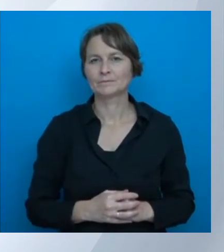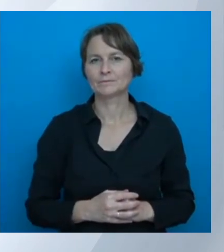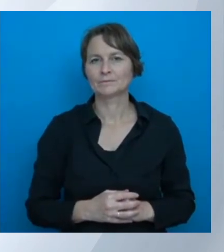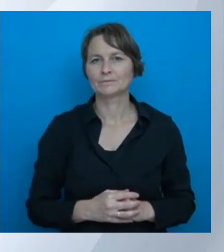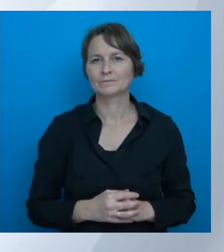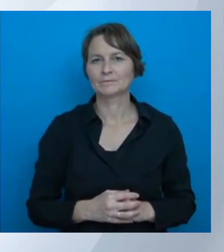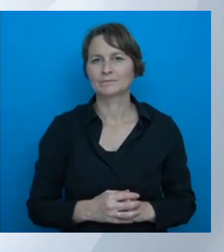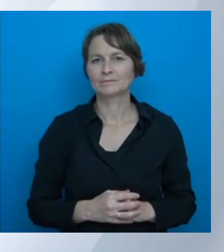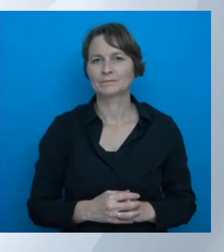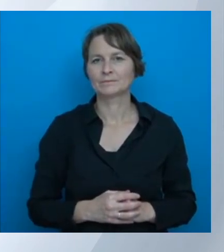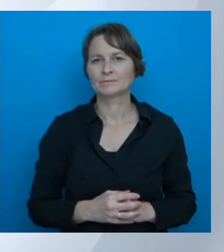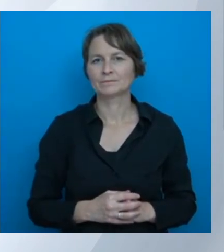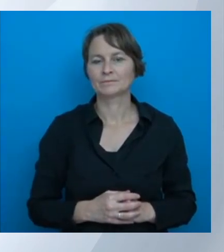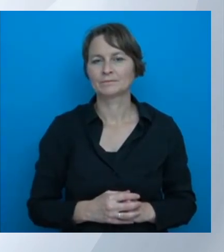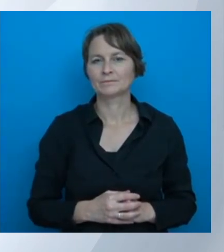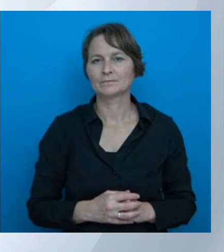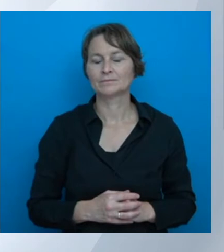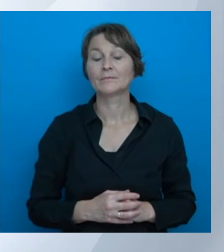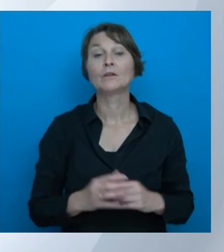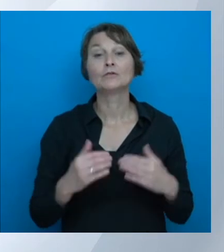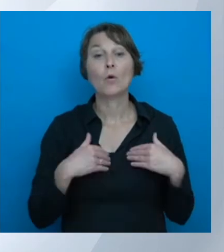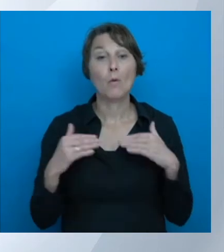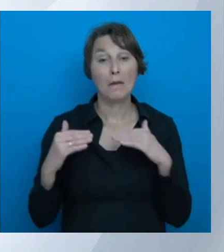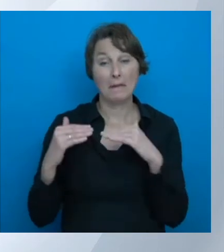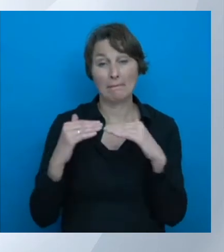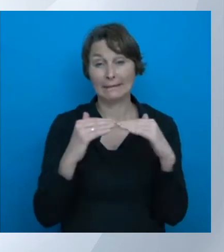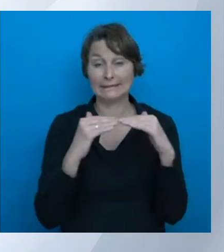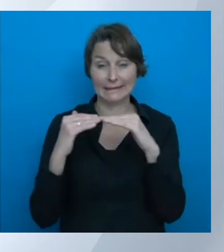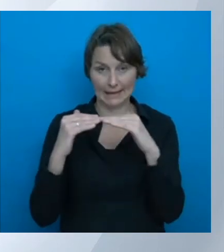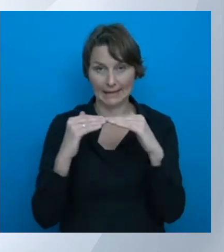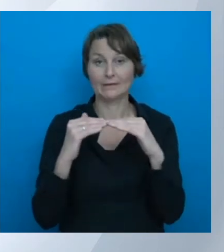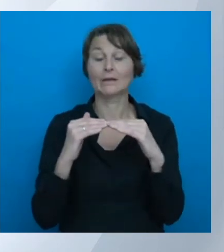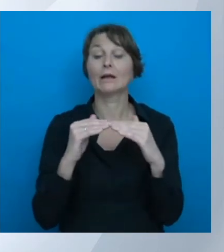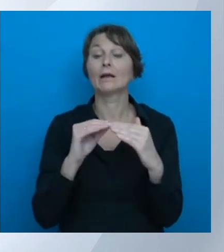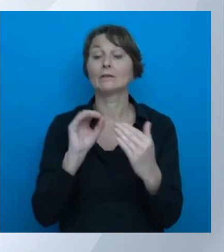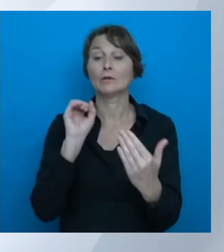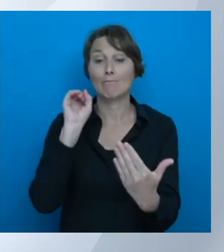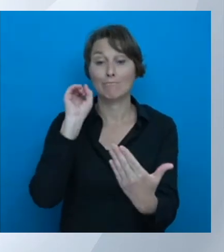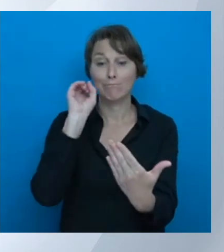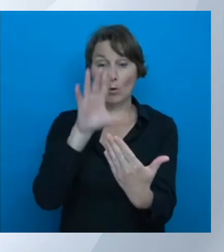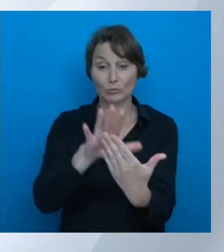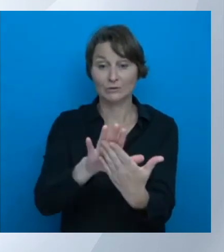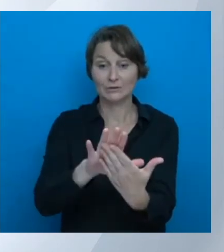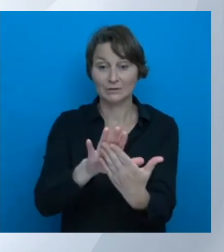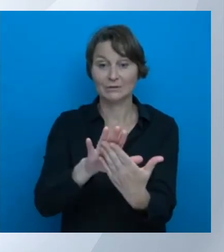So I'm doing a standard HTTP post, and I'm passing this payload that,